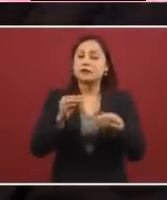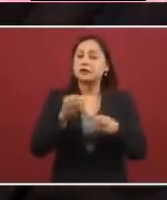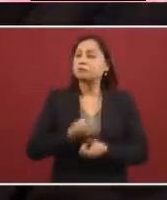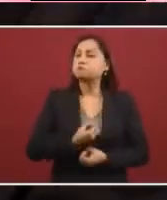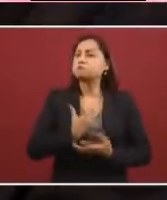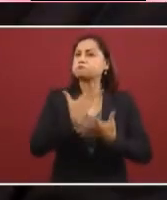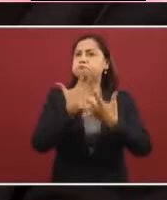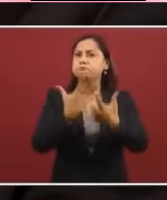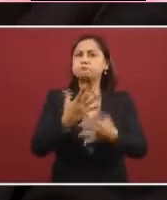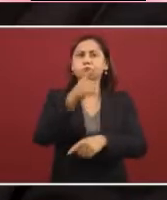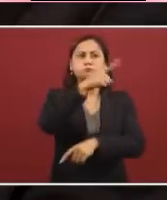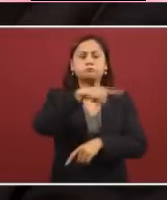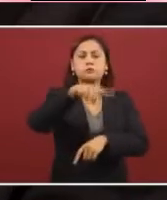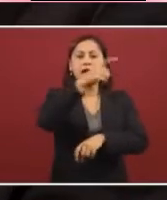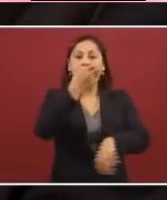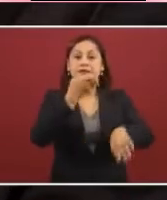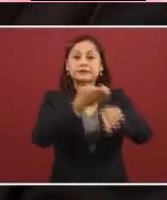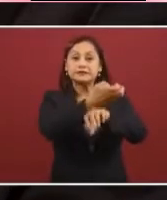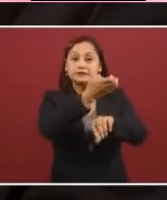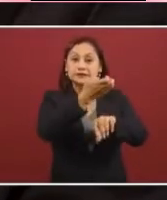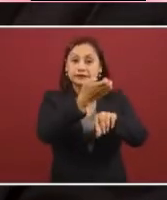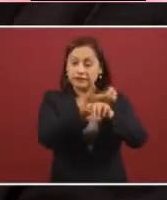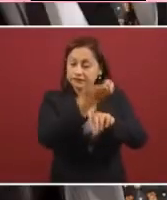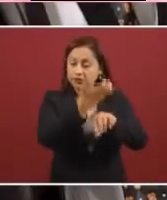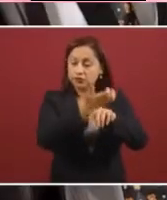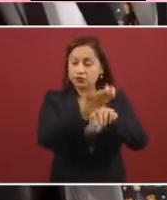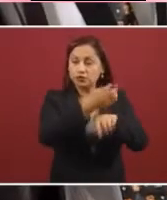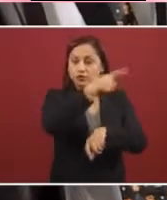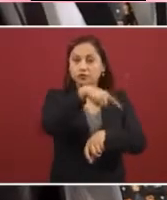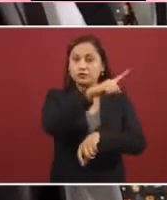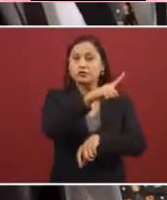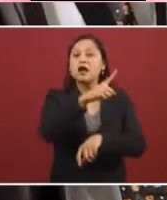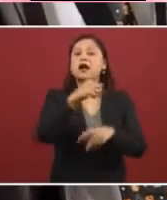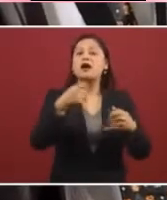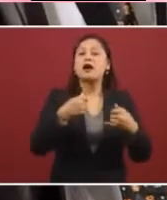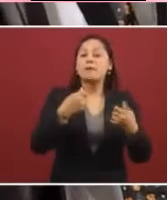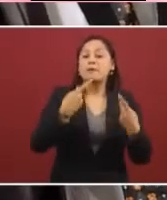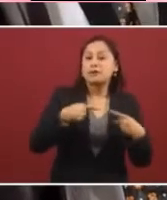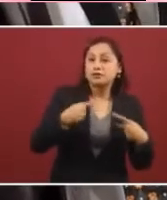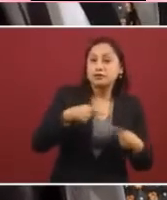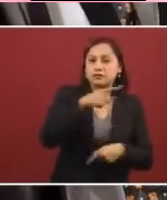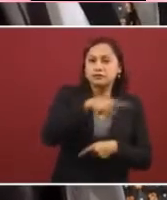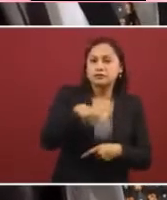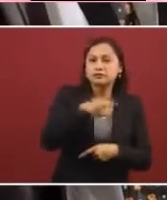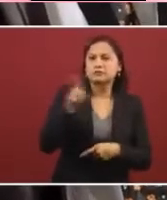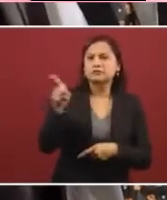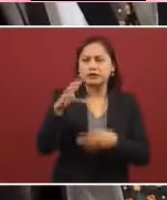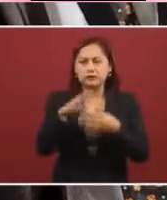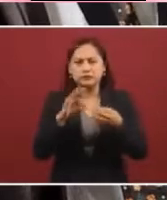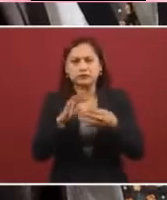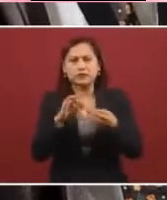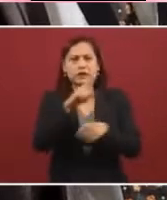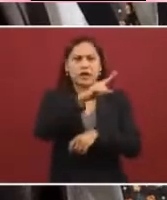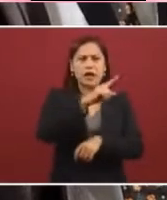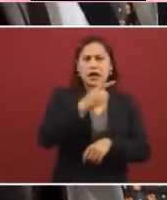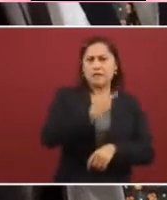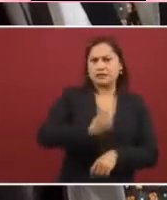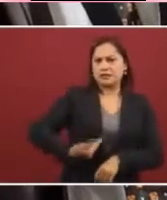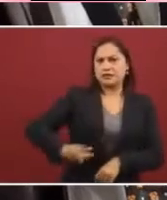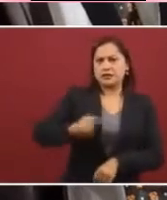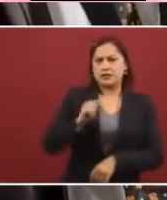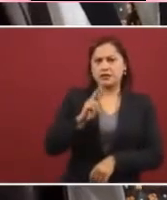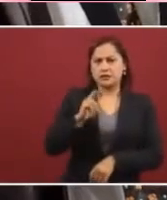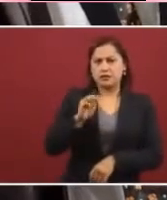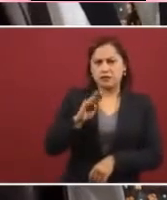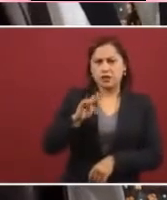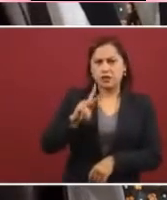Trump is also talking to the people of the U.S. How can we take this new threat in the